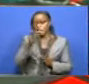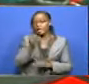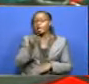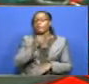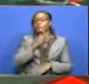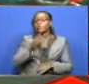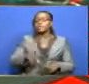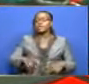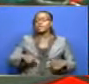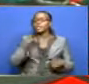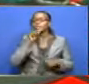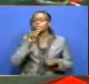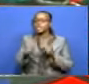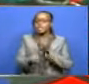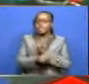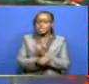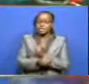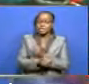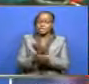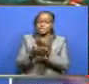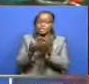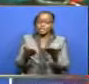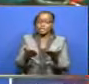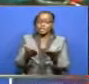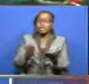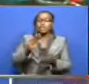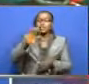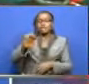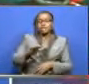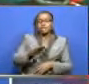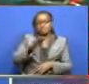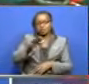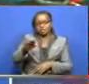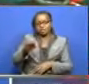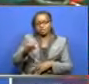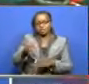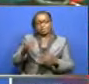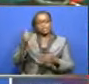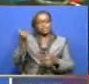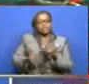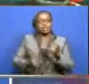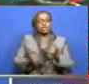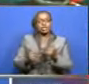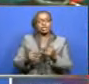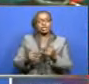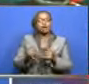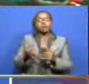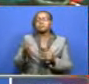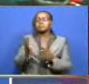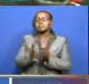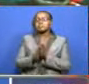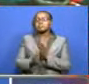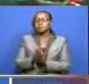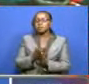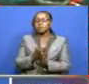the County Assembly sittings ended prematurely for the second day. Okoth, in adjourning the sittings, issued